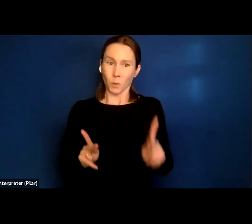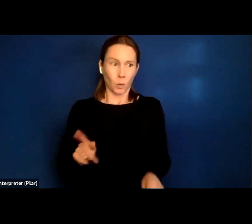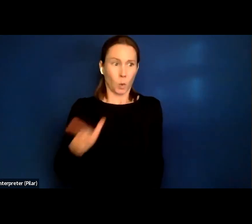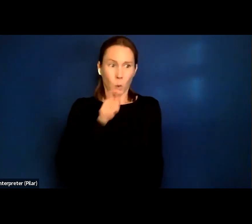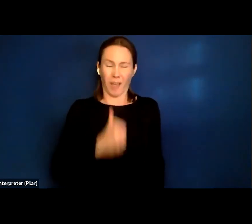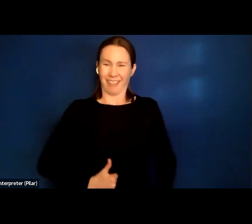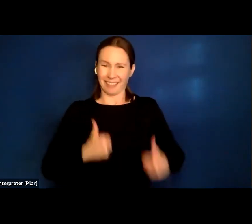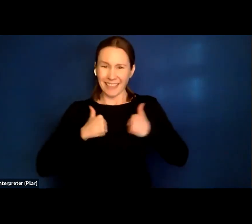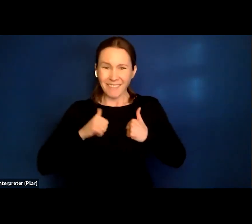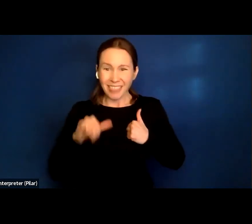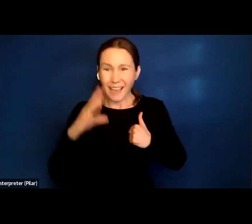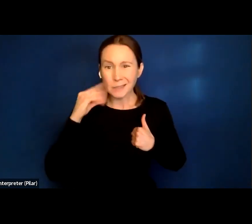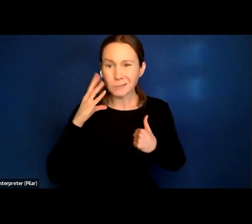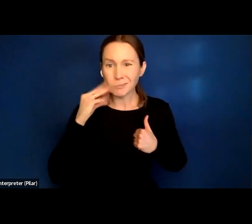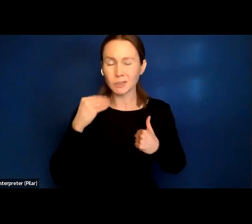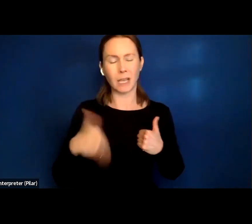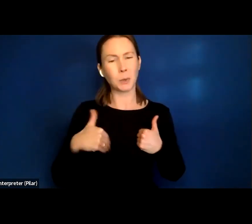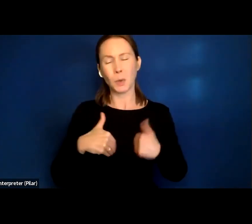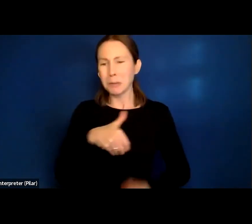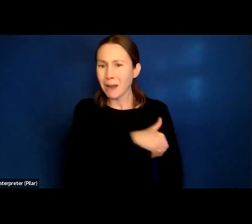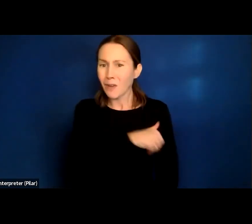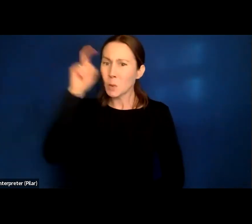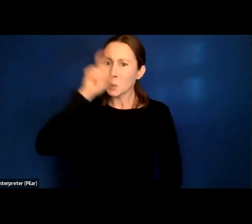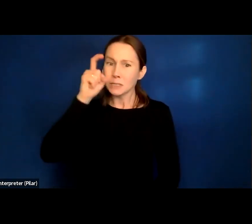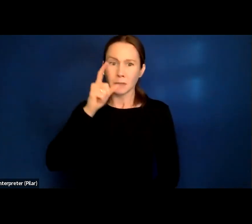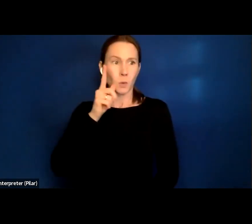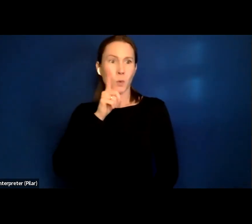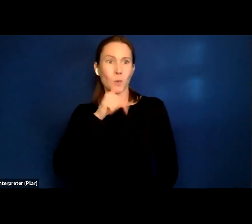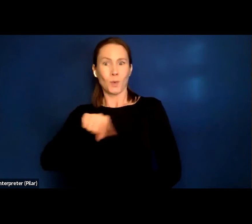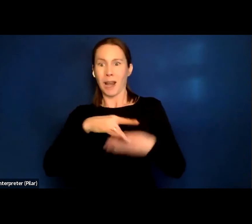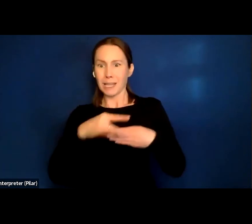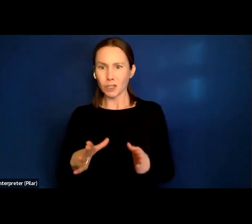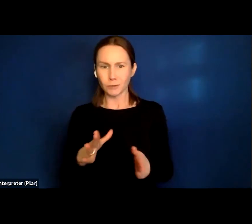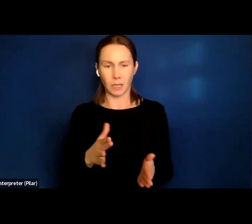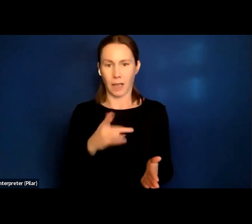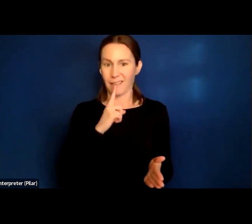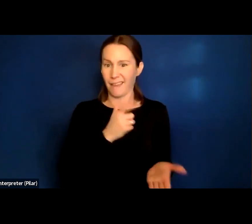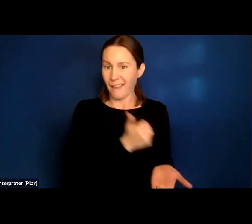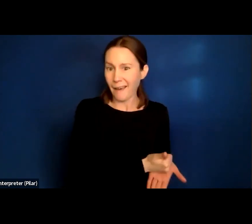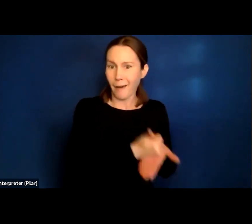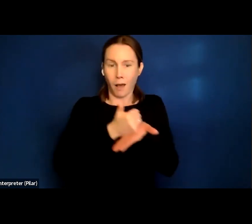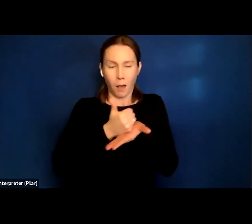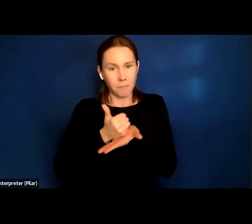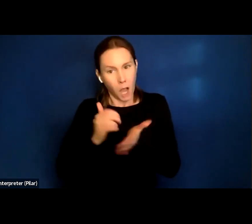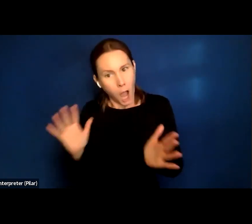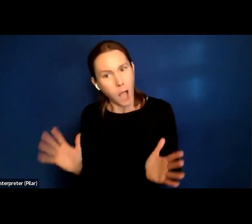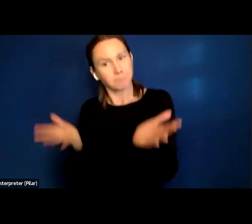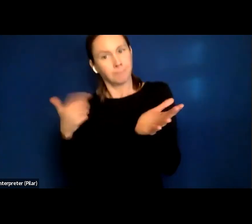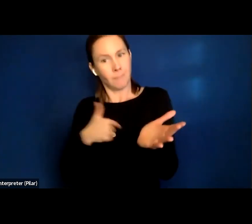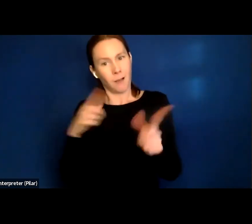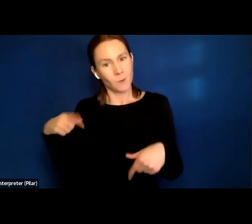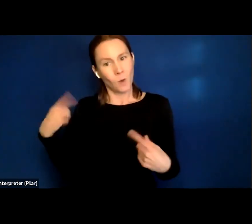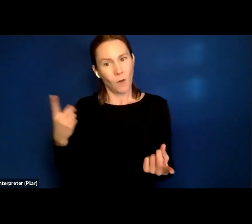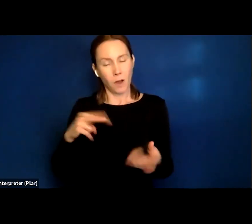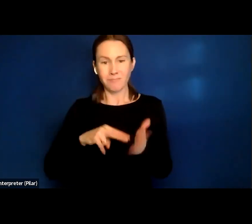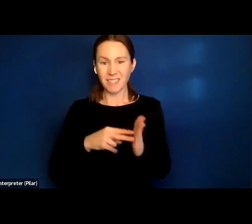powerful wisdom of our movement leaders who have carried all of us so far, it means that we can and must do